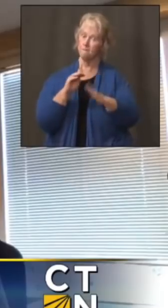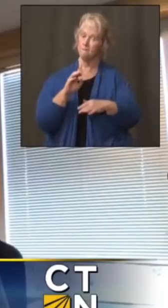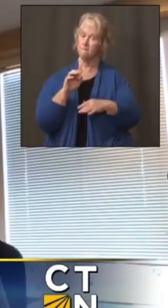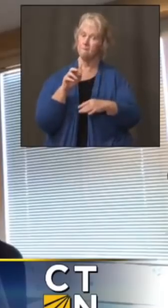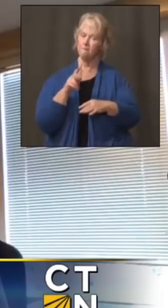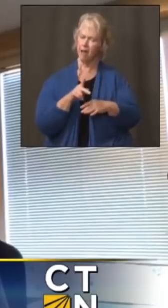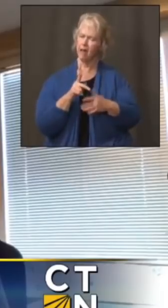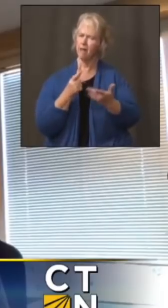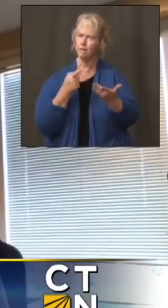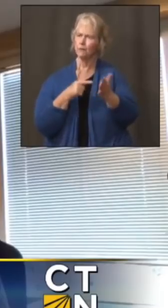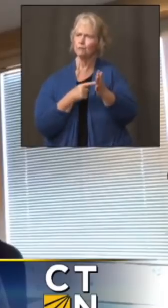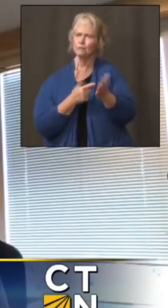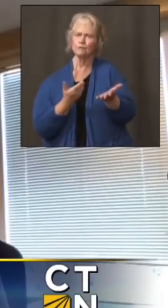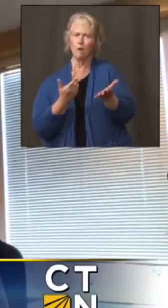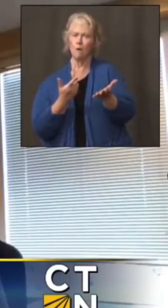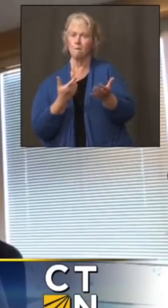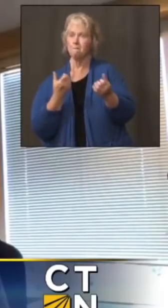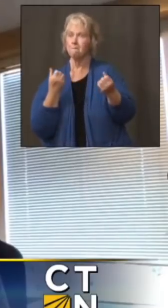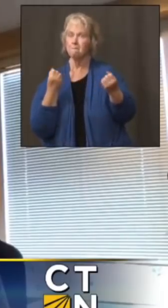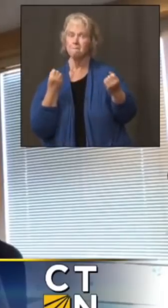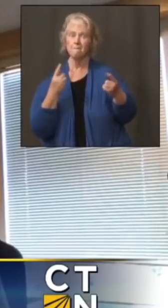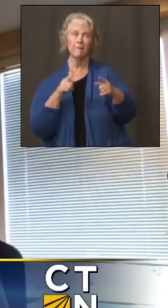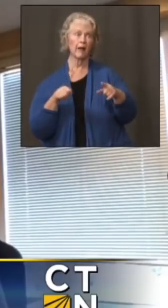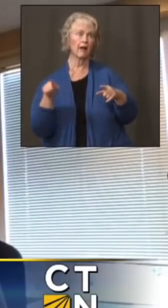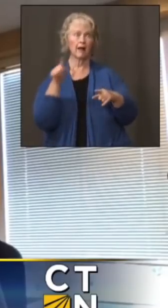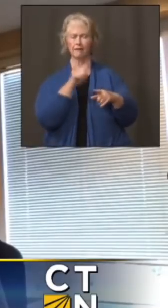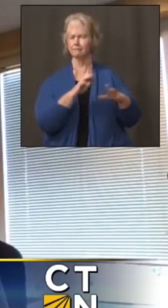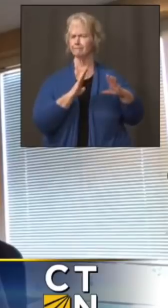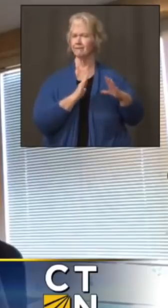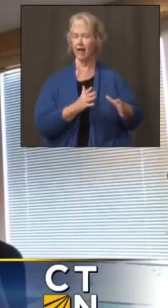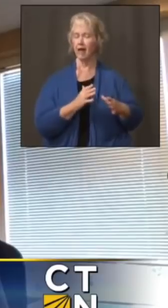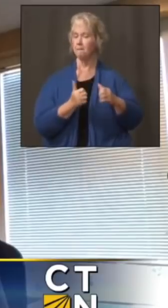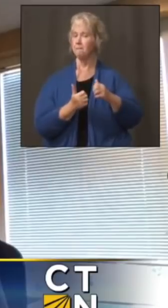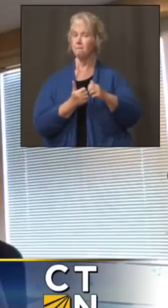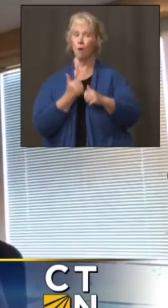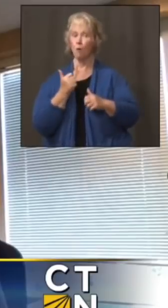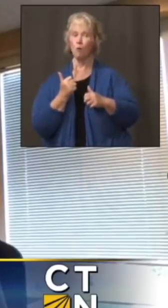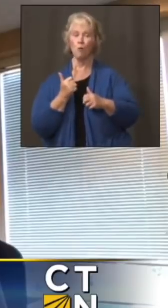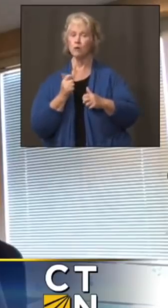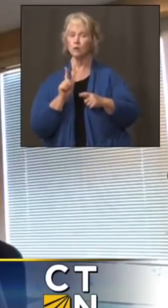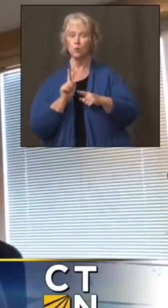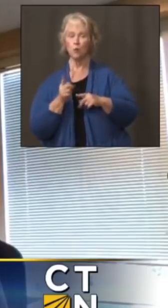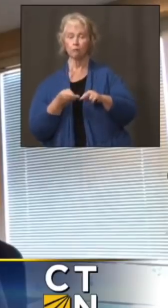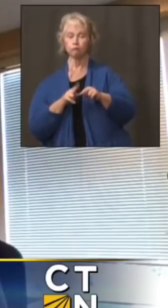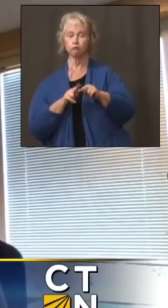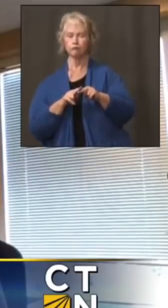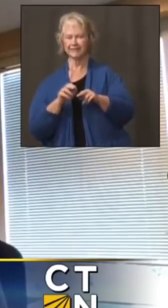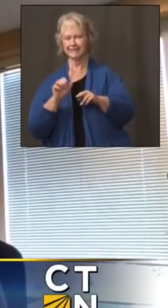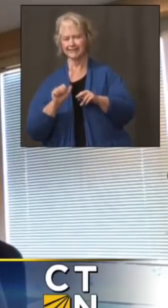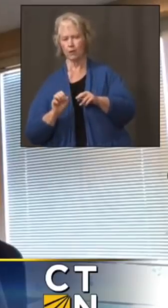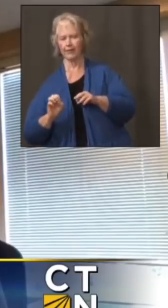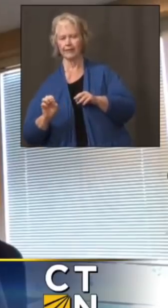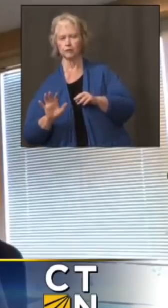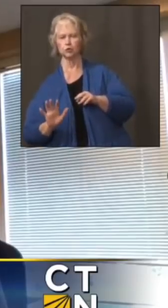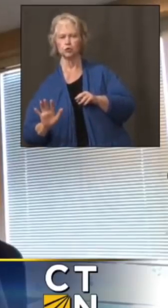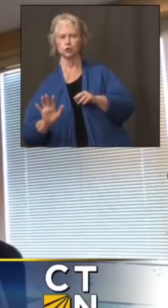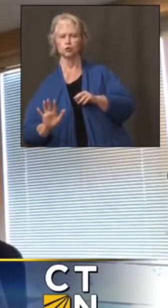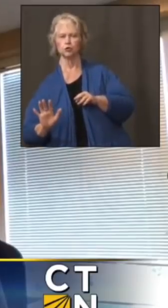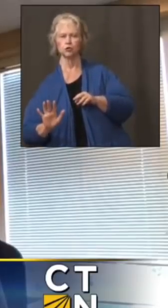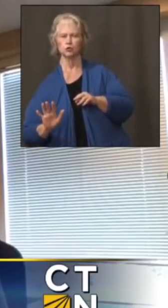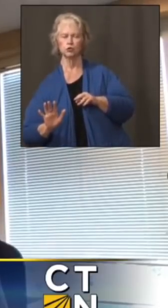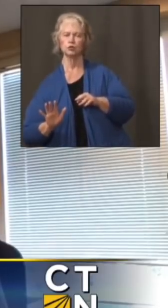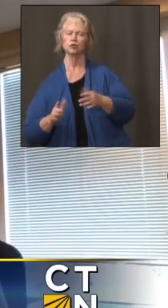how the increasing levels really are focused in southeastern part of Connecticut right now. So there's some logic